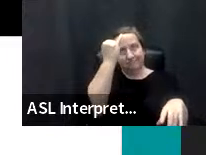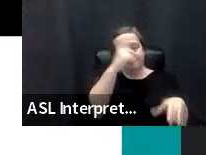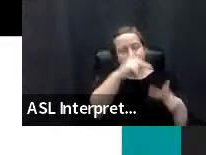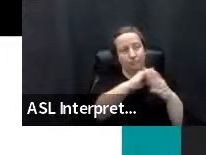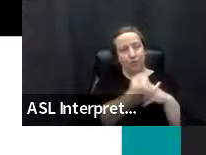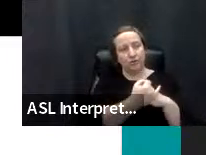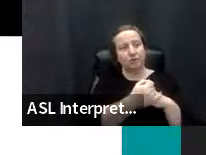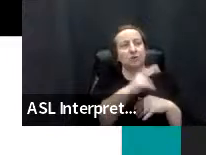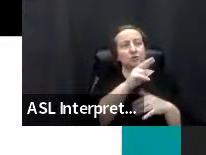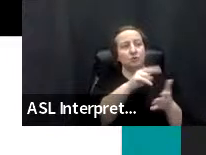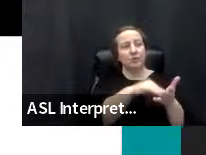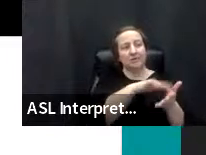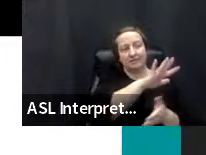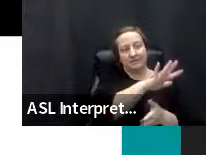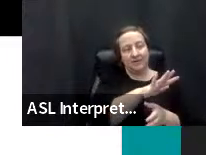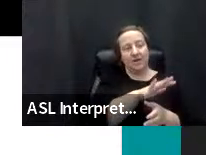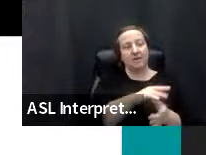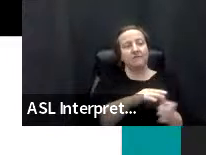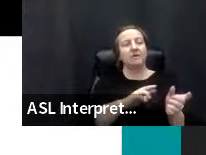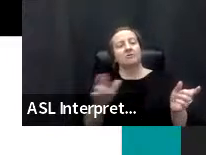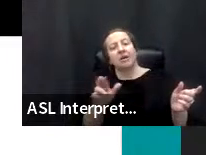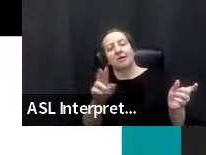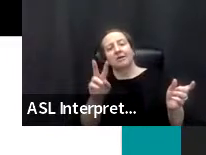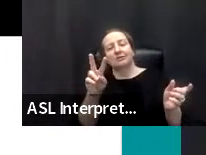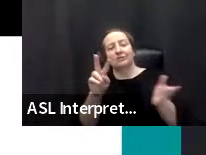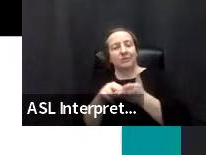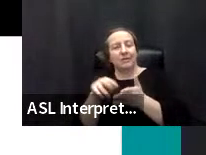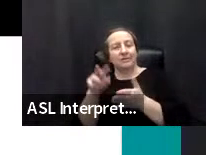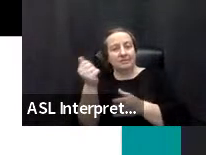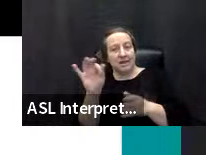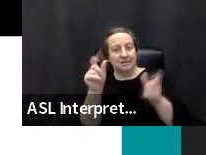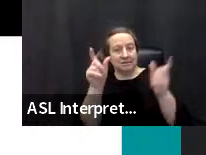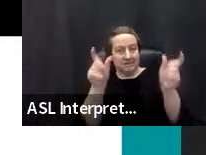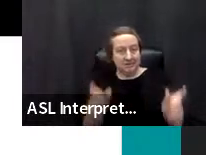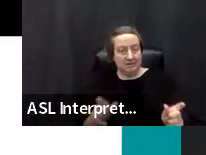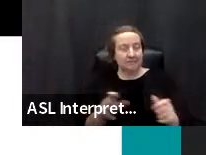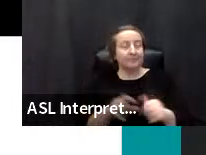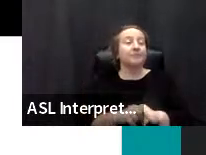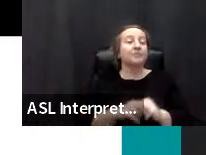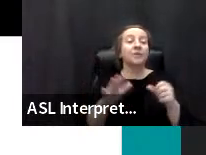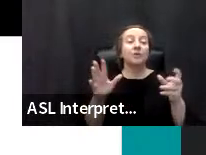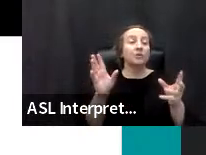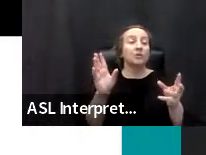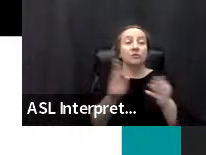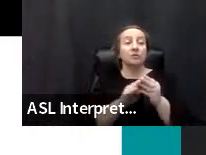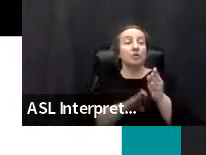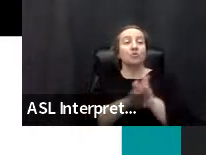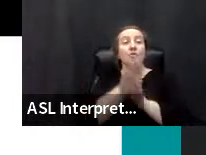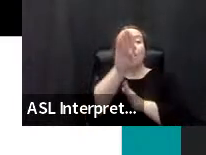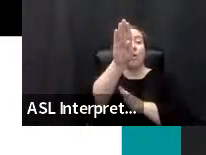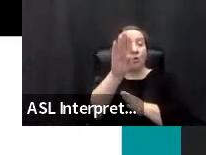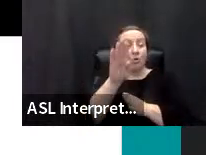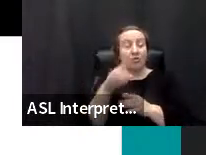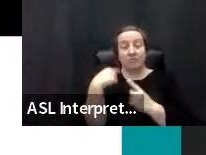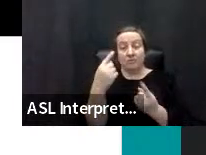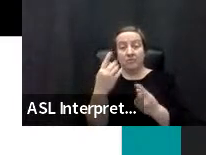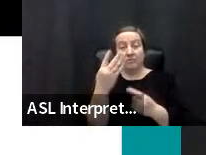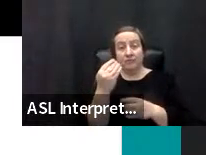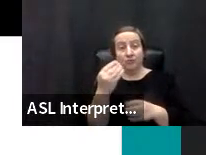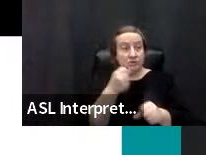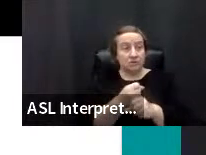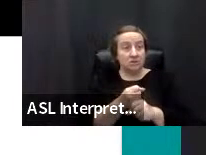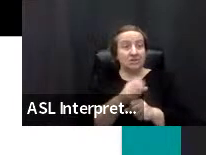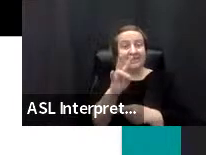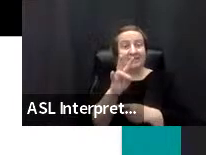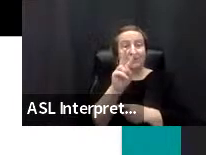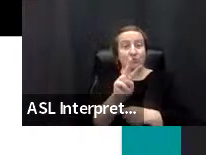2005 versus what in the right shows kind of 2019. Of the total growth that's kind of occurred in those last 14 years, 72% of